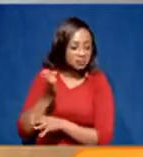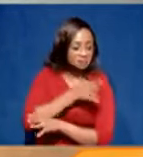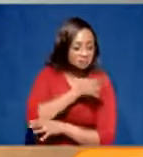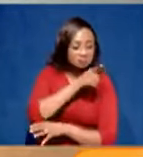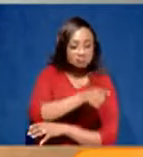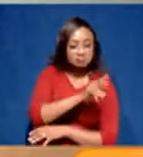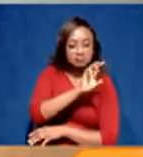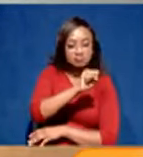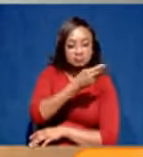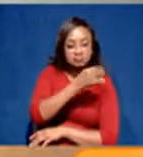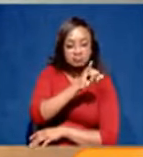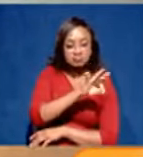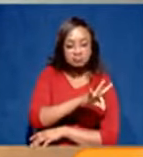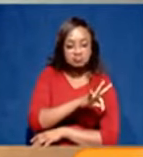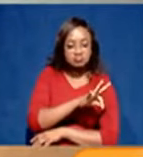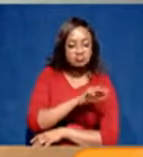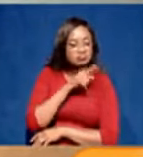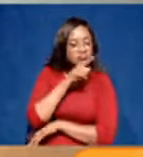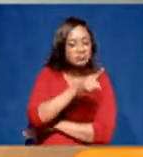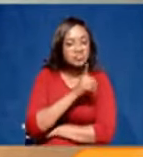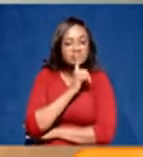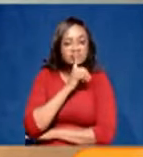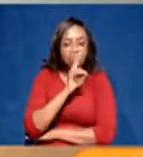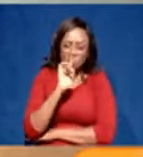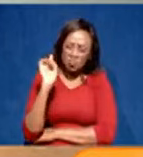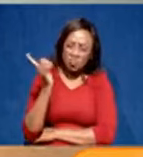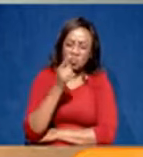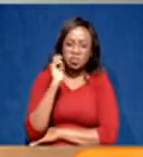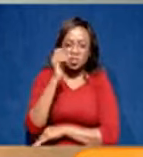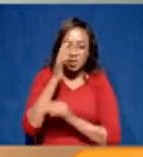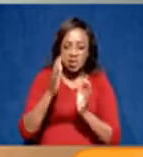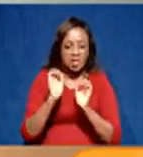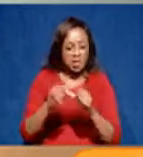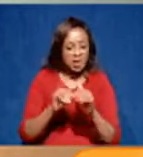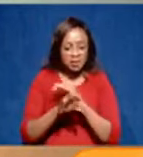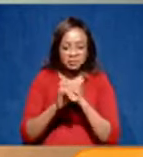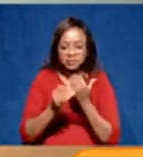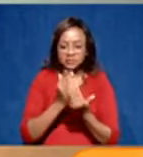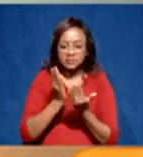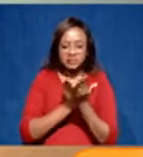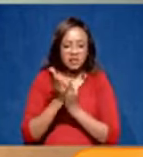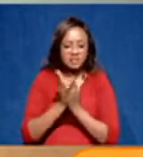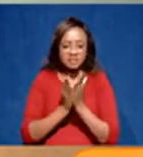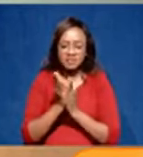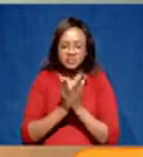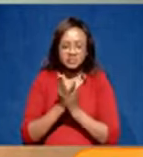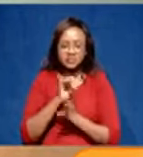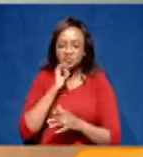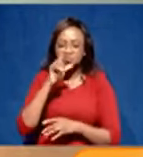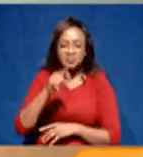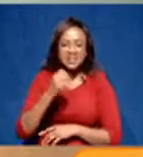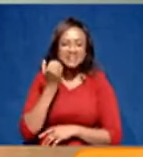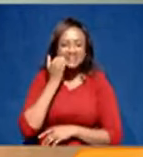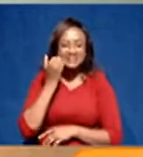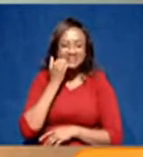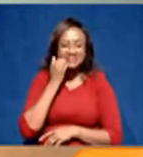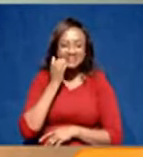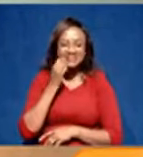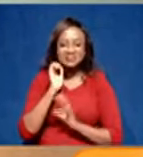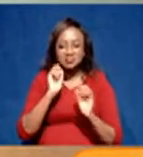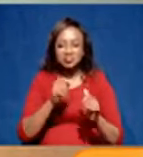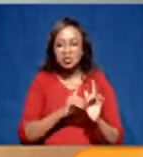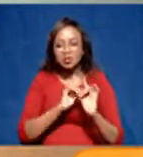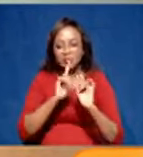saying most Kenyans, we want them now to access services at the primary level without necessarily having to be admitted, going to the secondary levels